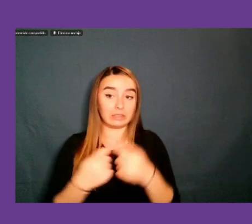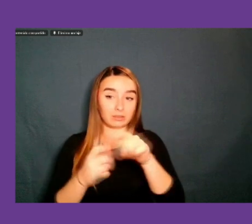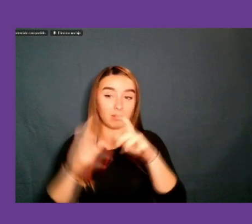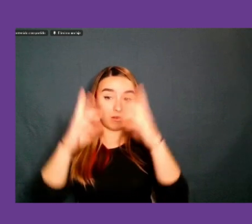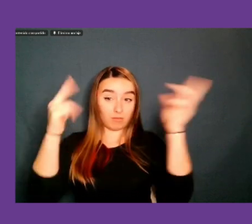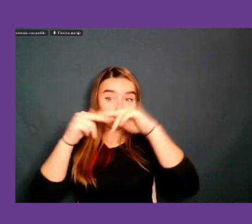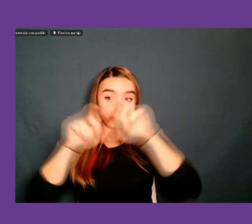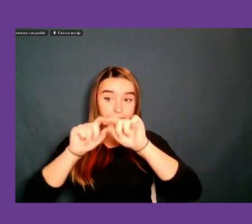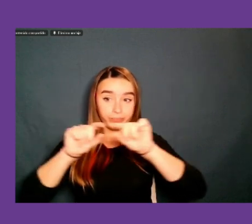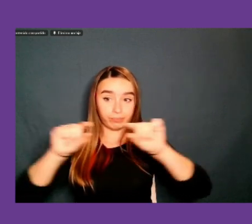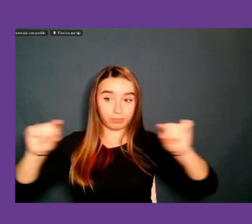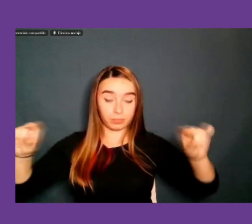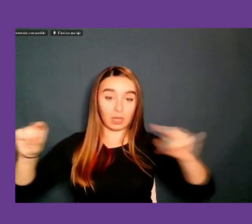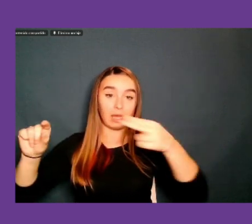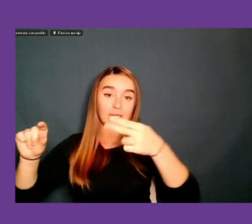it's